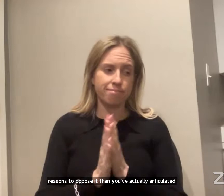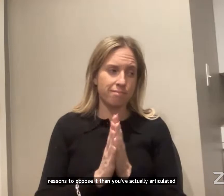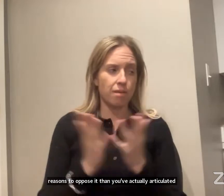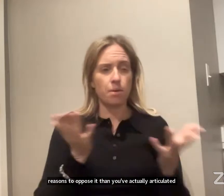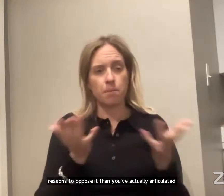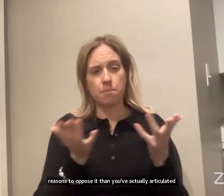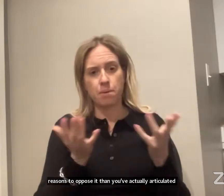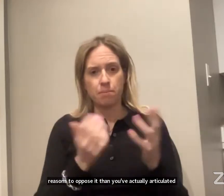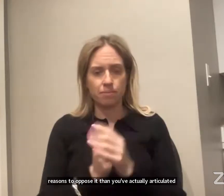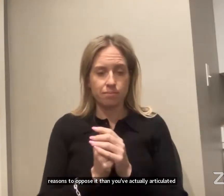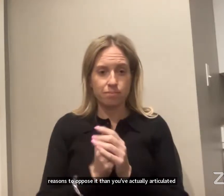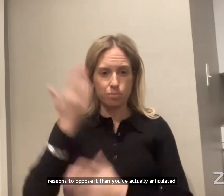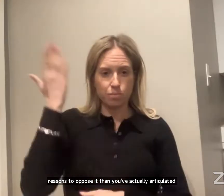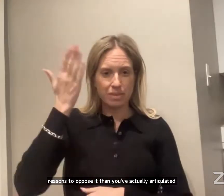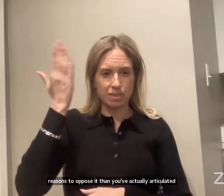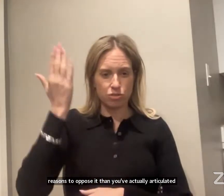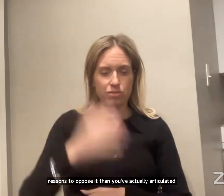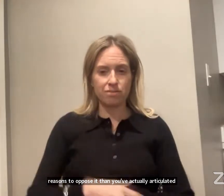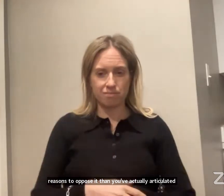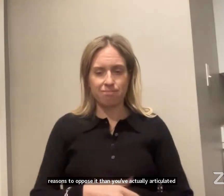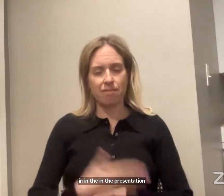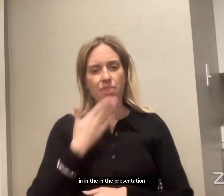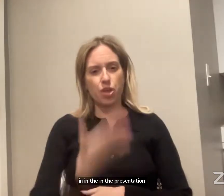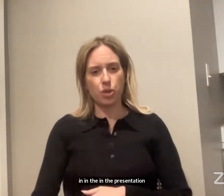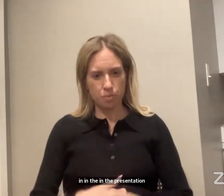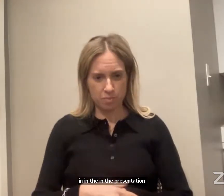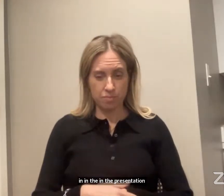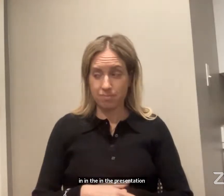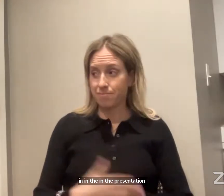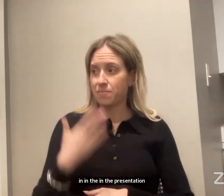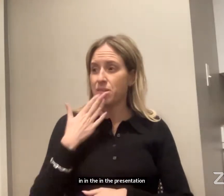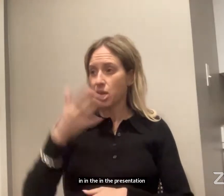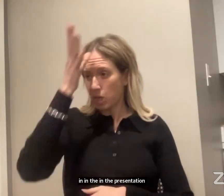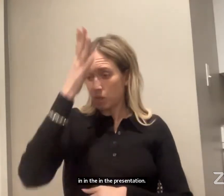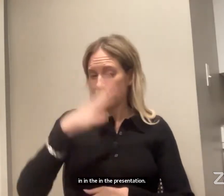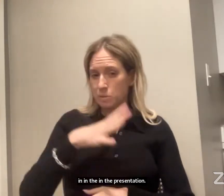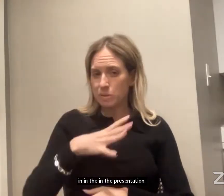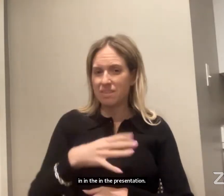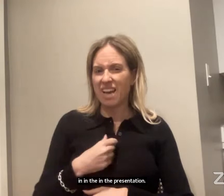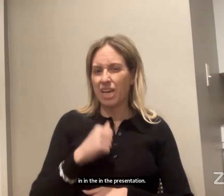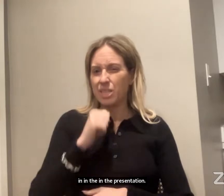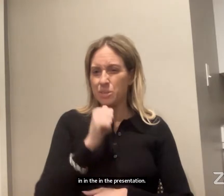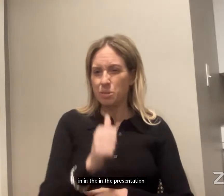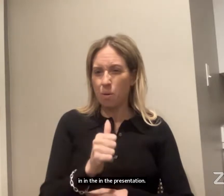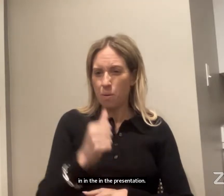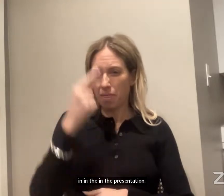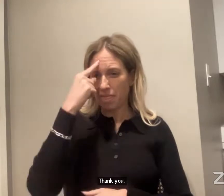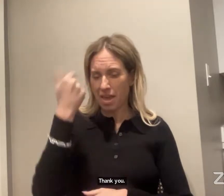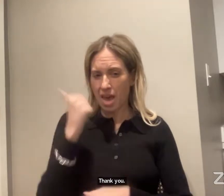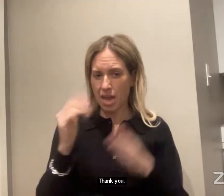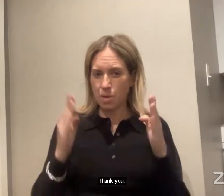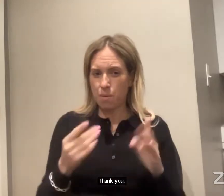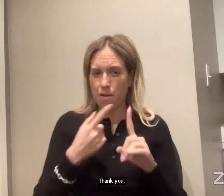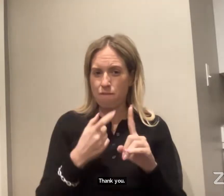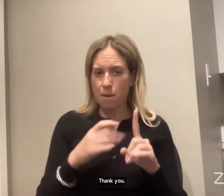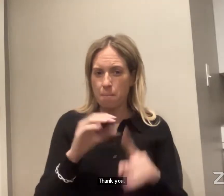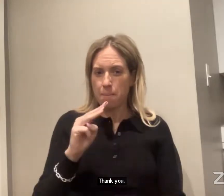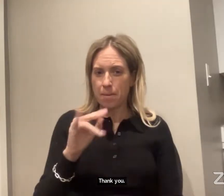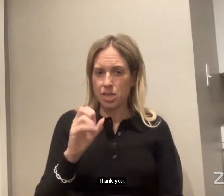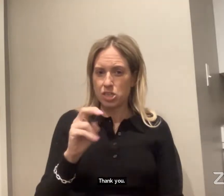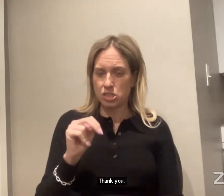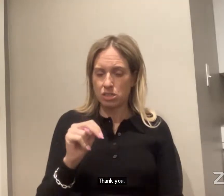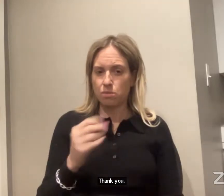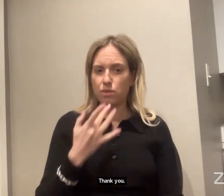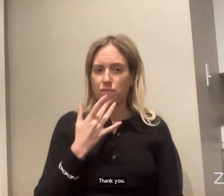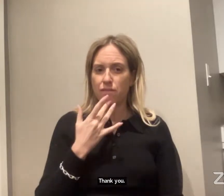in the presentation. Thank you. Thank you, sir. I don't I don't think anyone from the commission was in favor of this